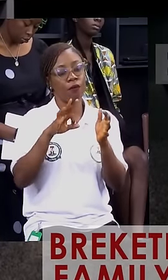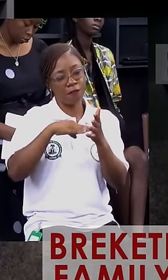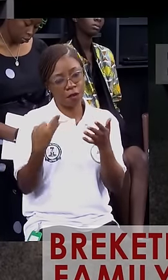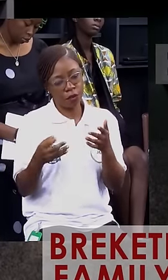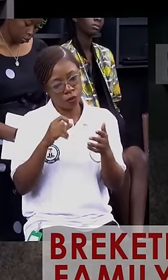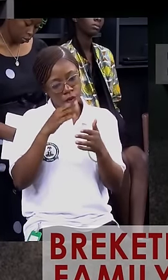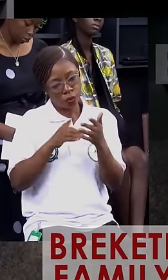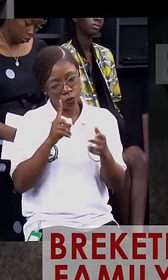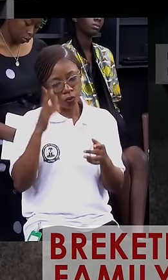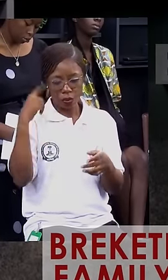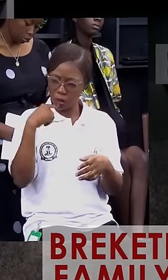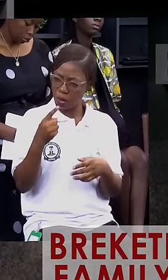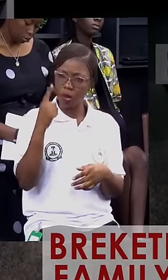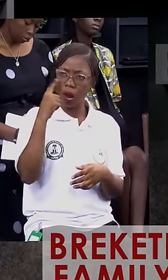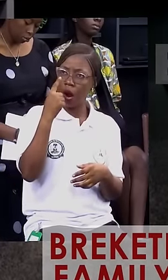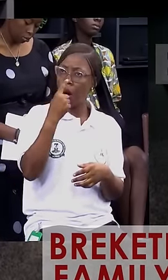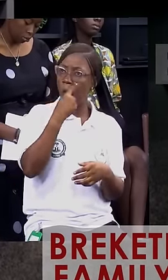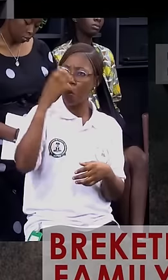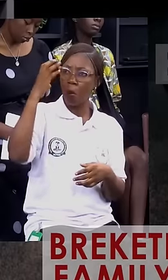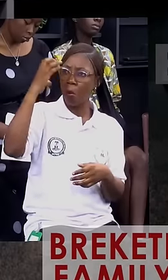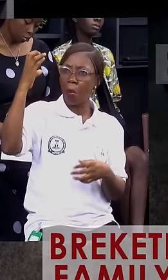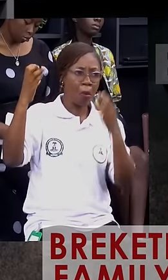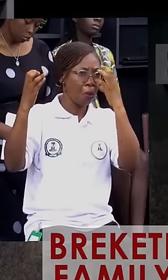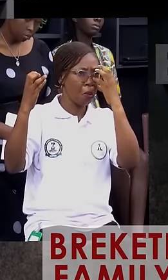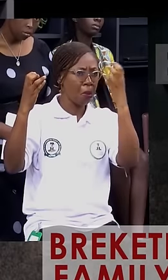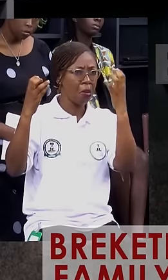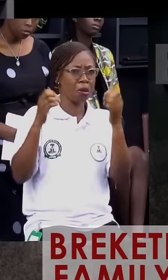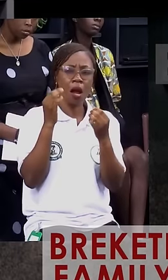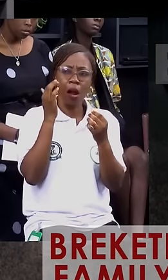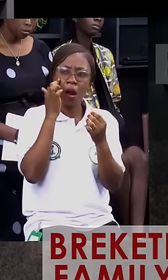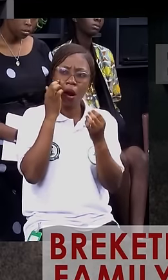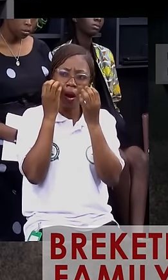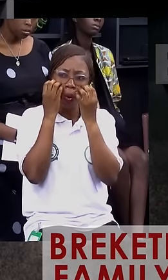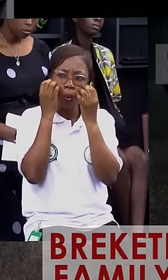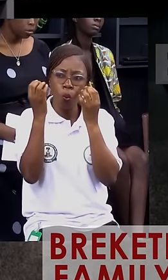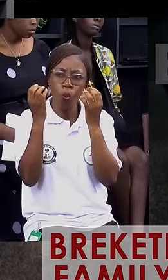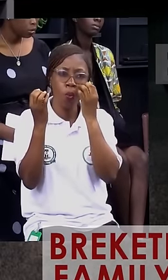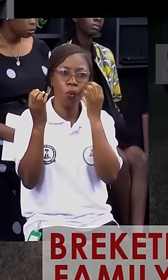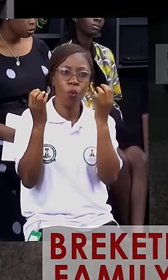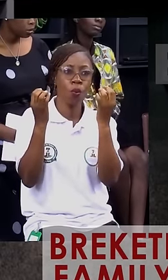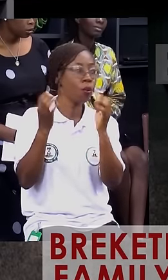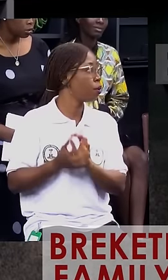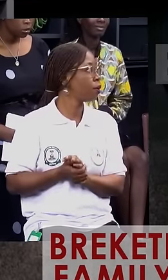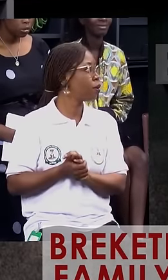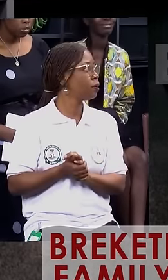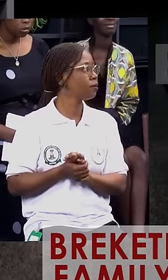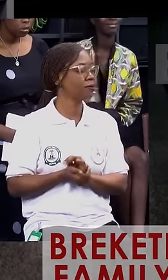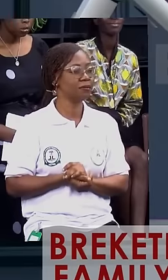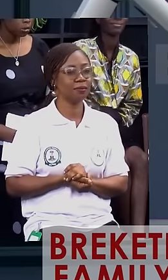you, your eye is swollen. It, like there's a bagginess under the eye. Here, Mo, here. Ordinary